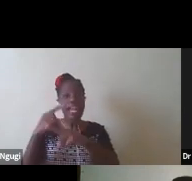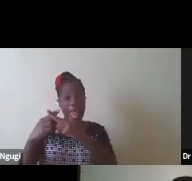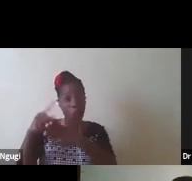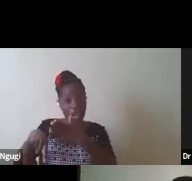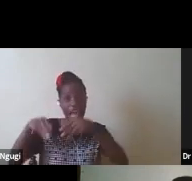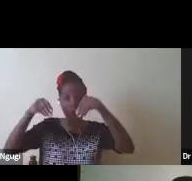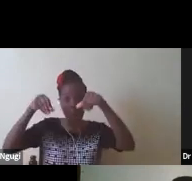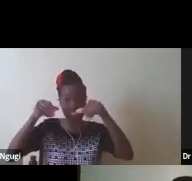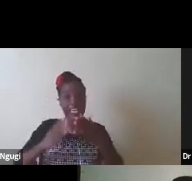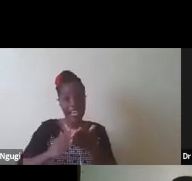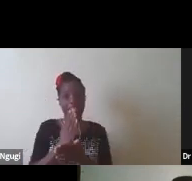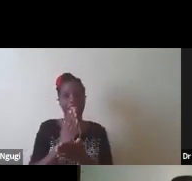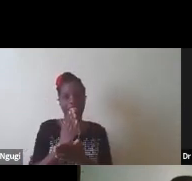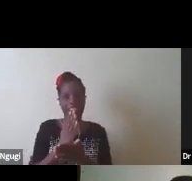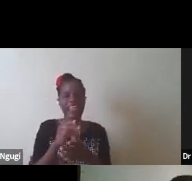is actually